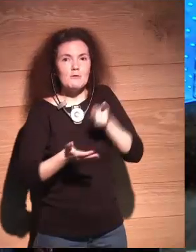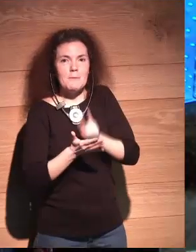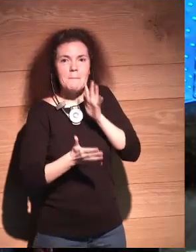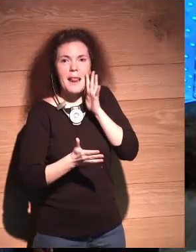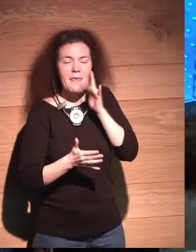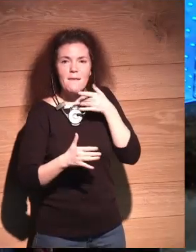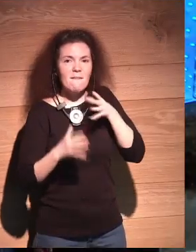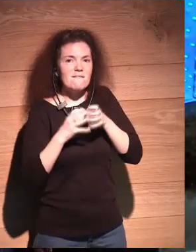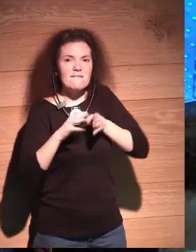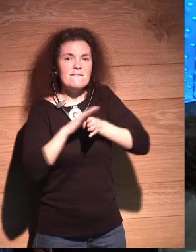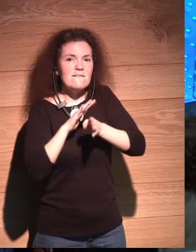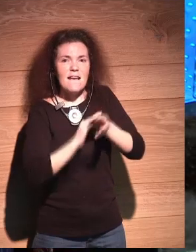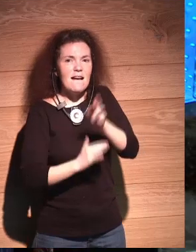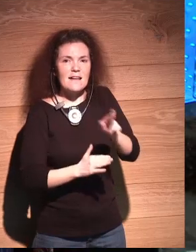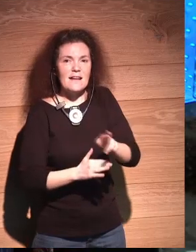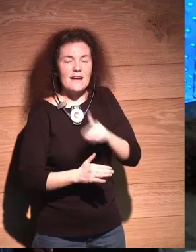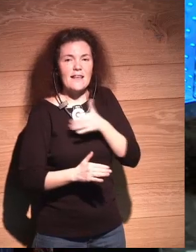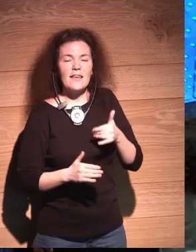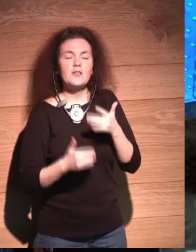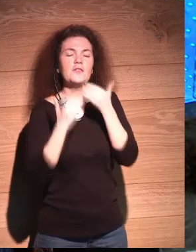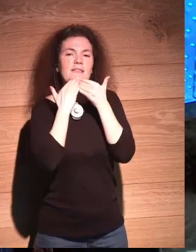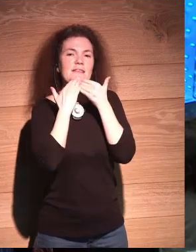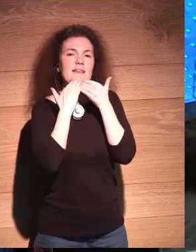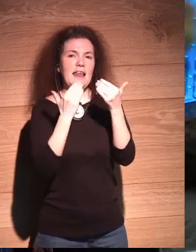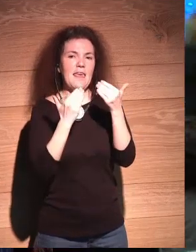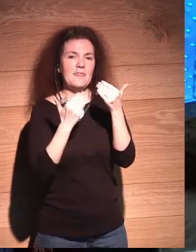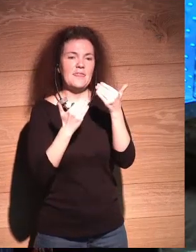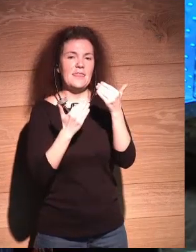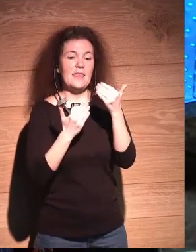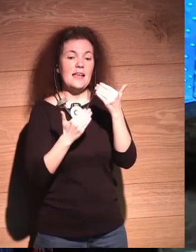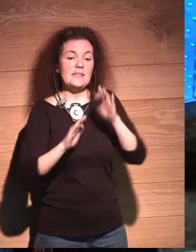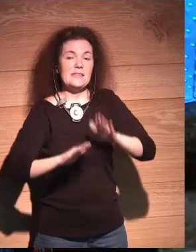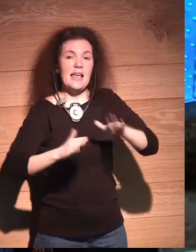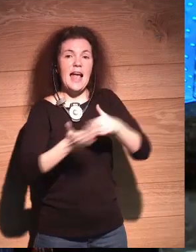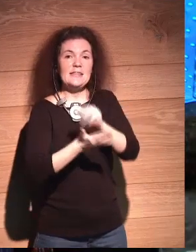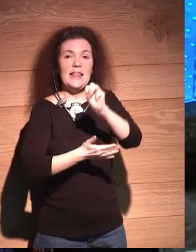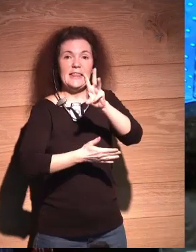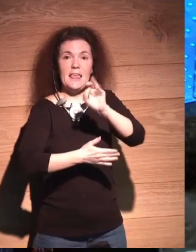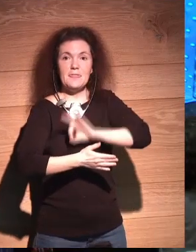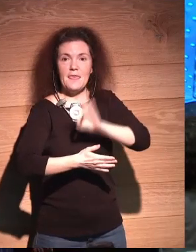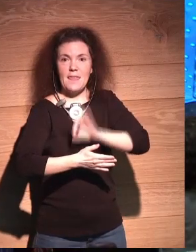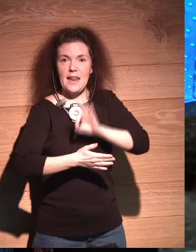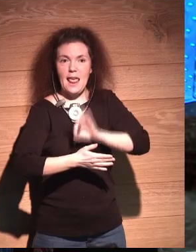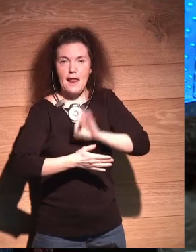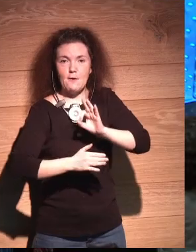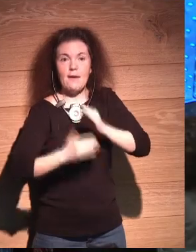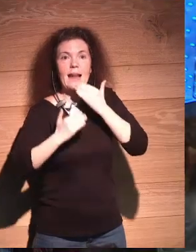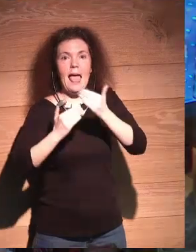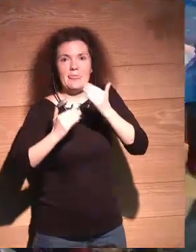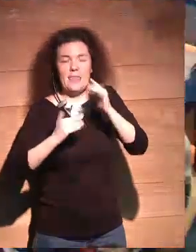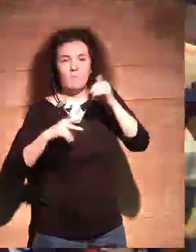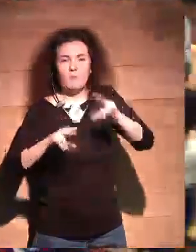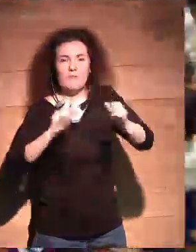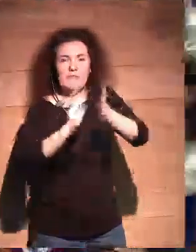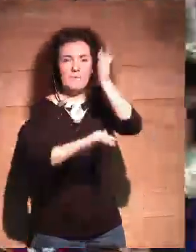I really look forward to going back into the experience again and to experience it non-stop, and I'm very